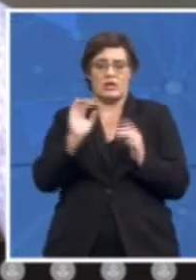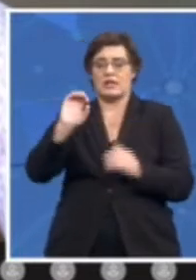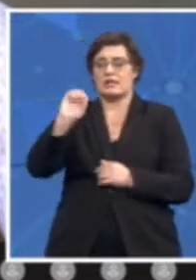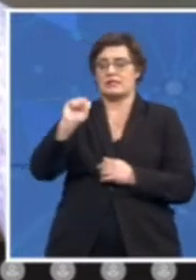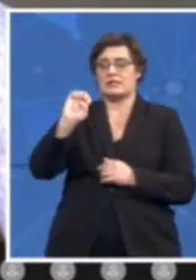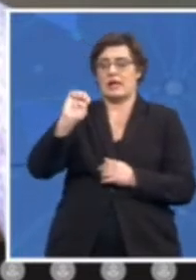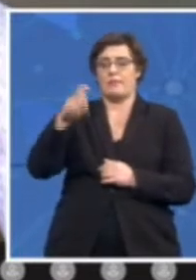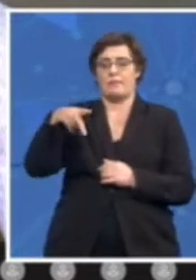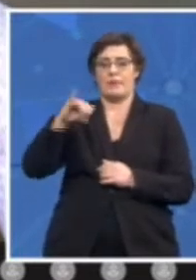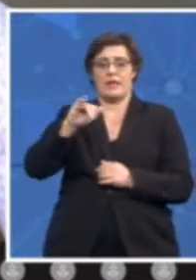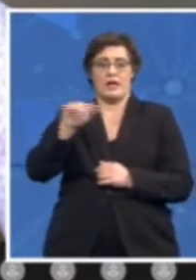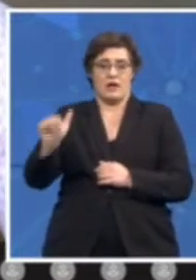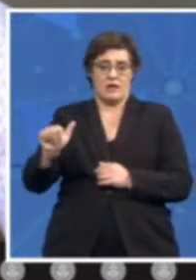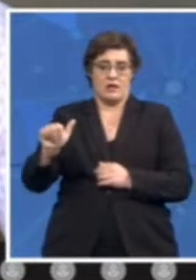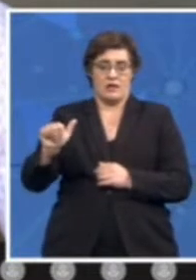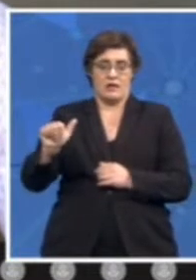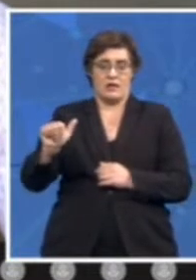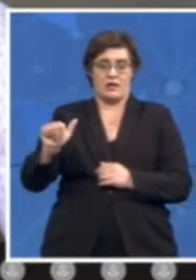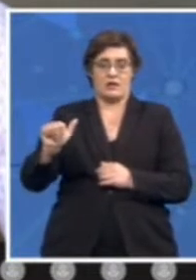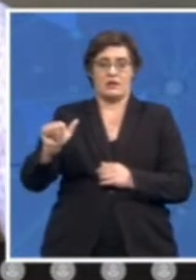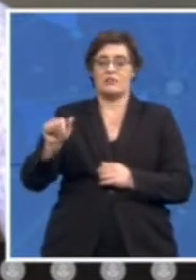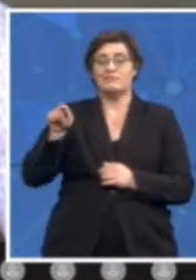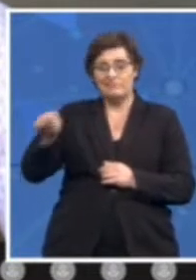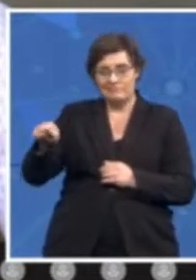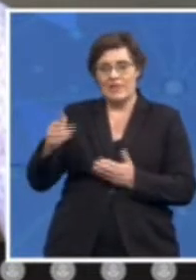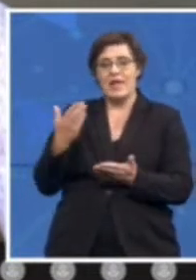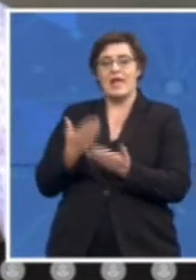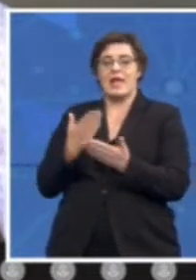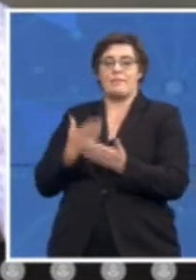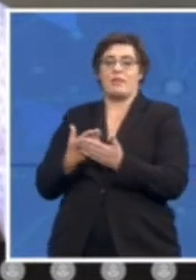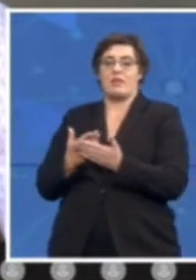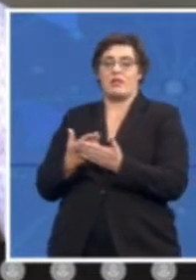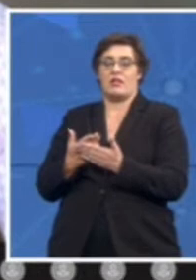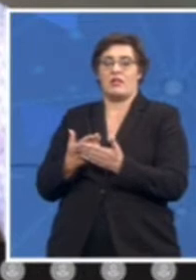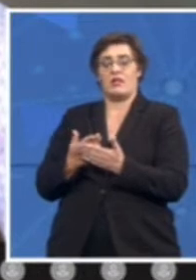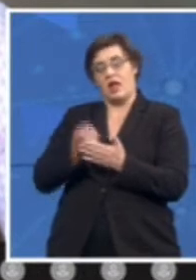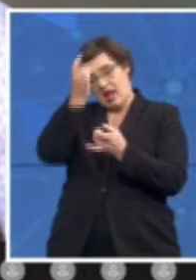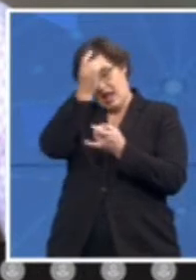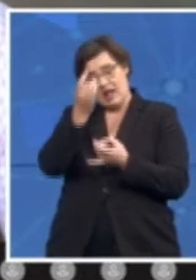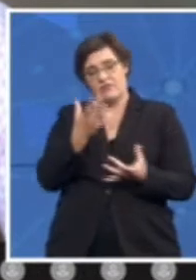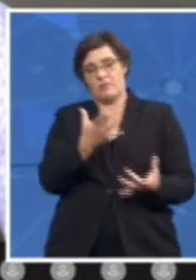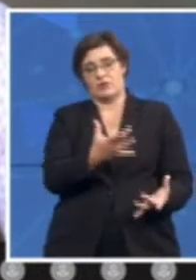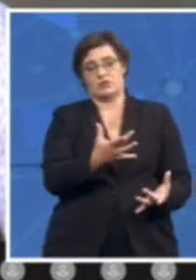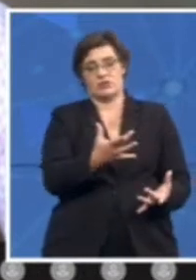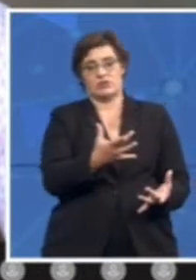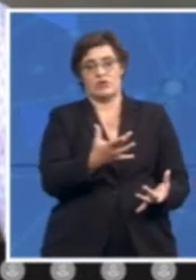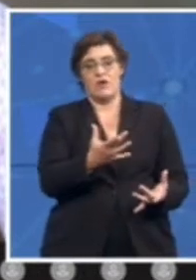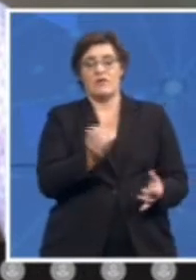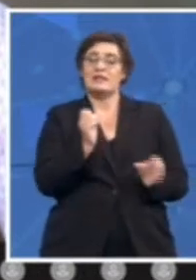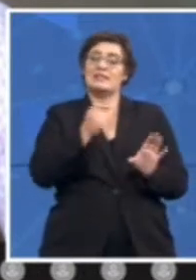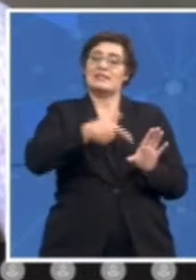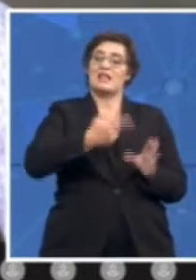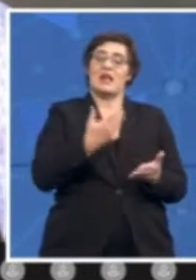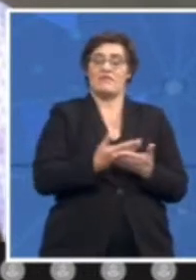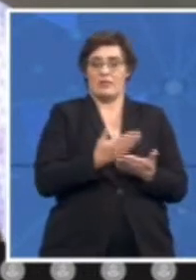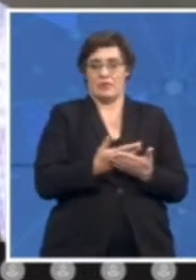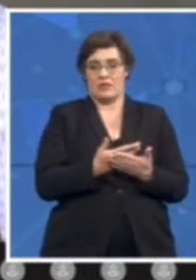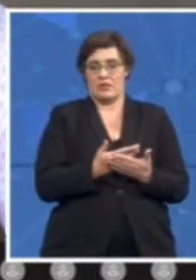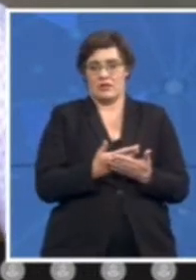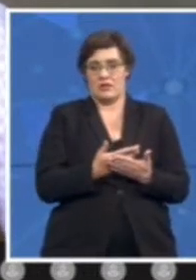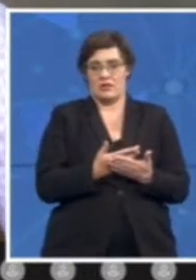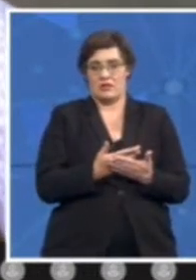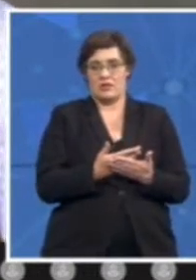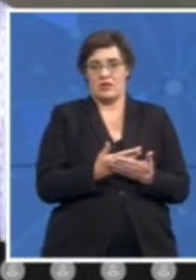which will be able to give you information on diesel availability at retail service